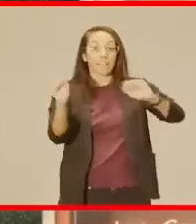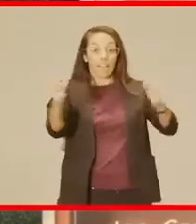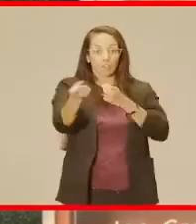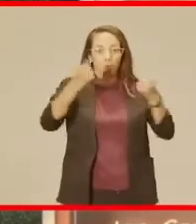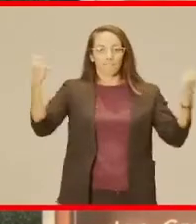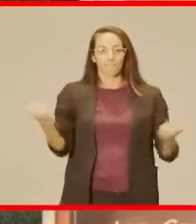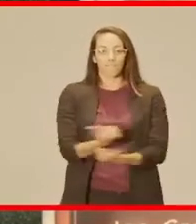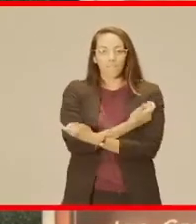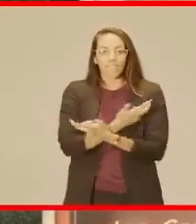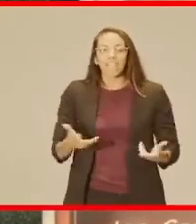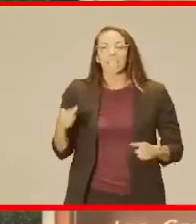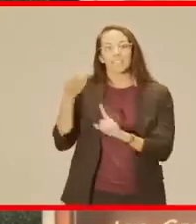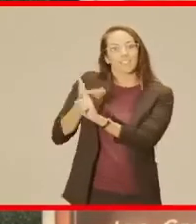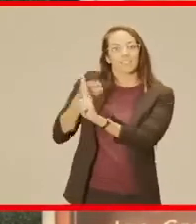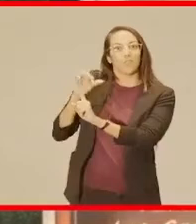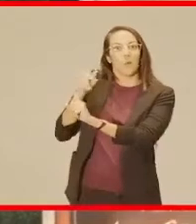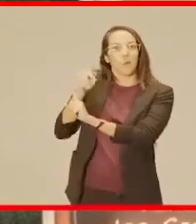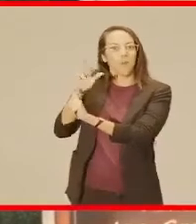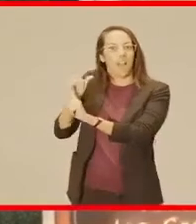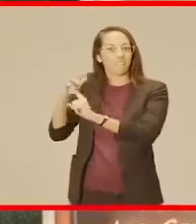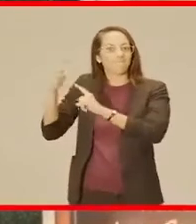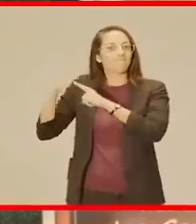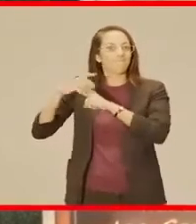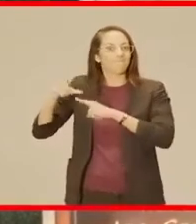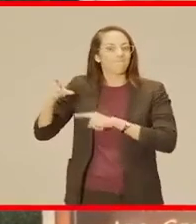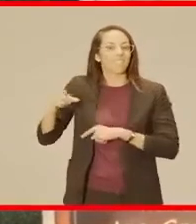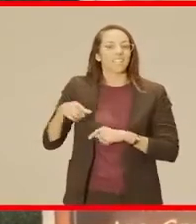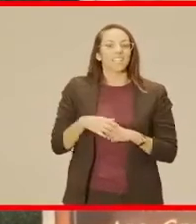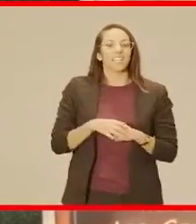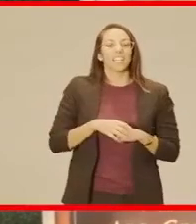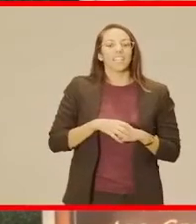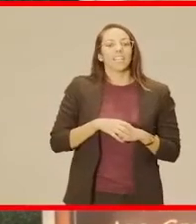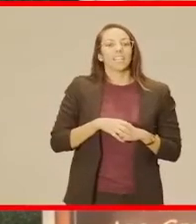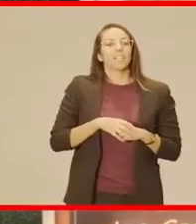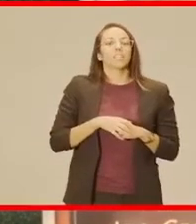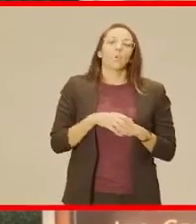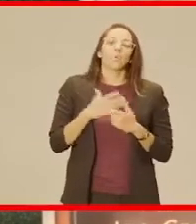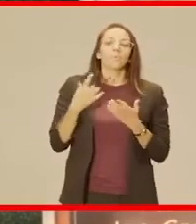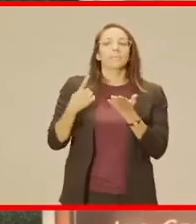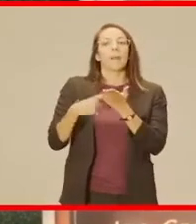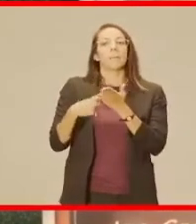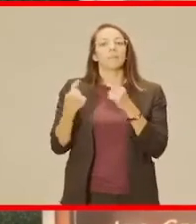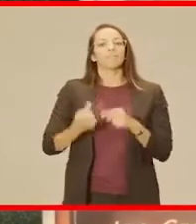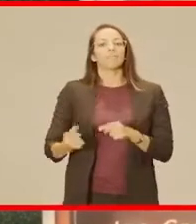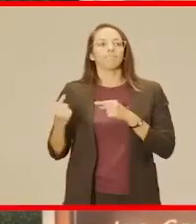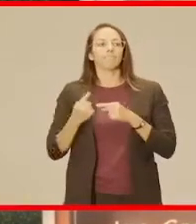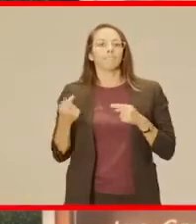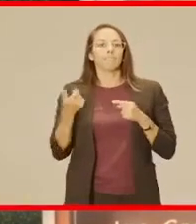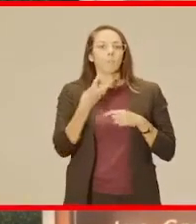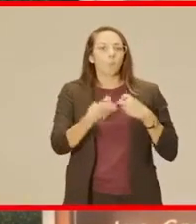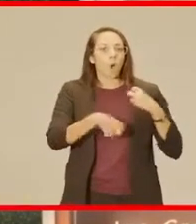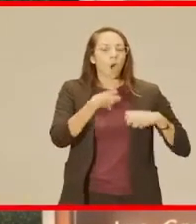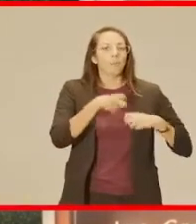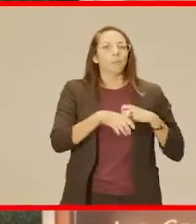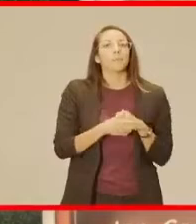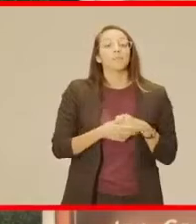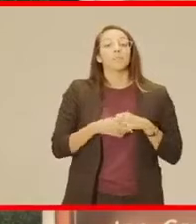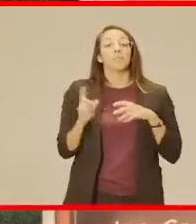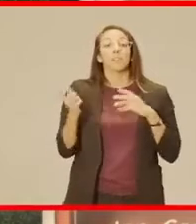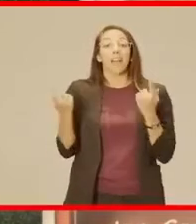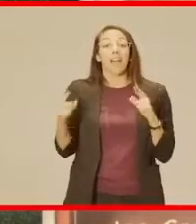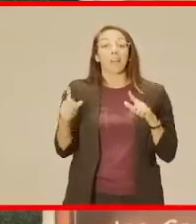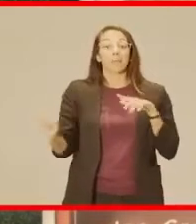And she's by this ends up having a few problems. And where one of them where she ends up